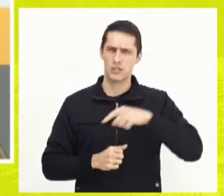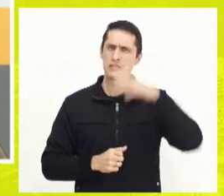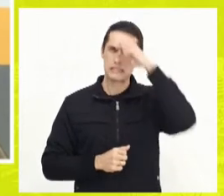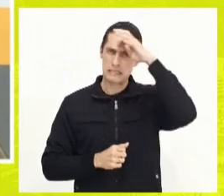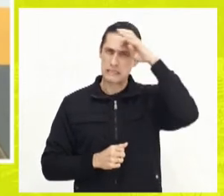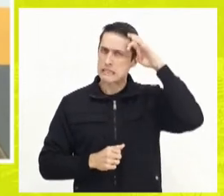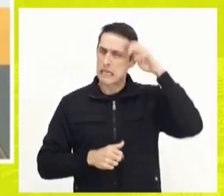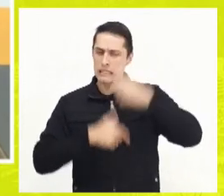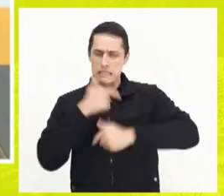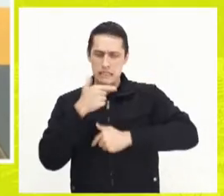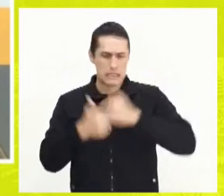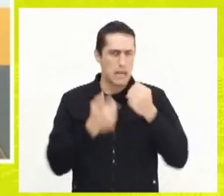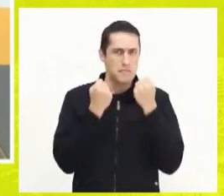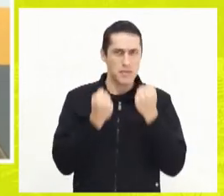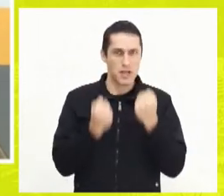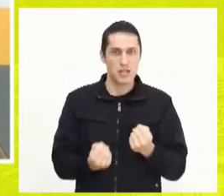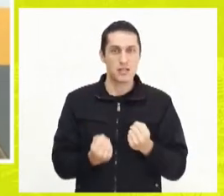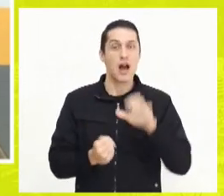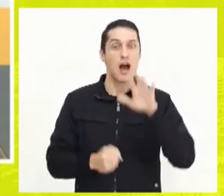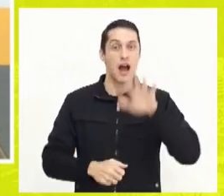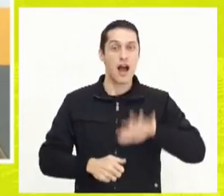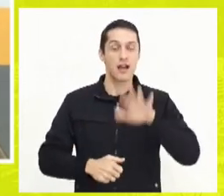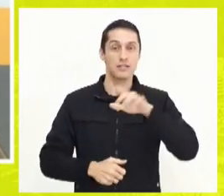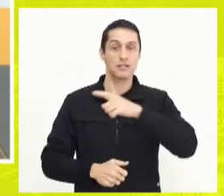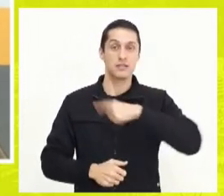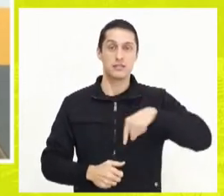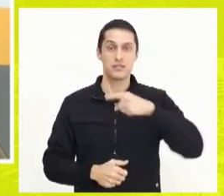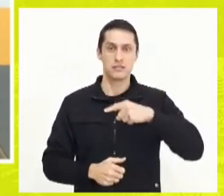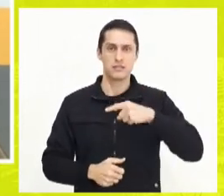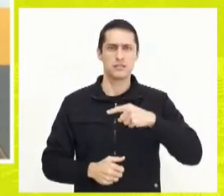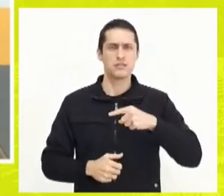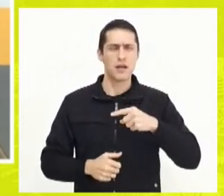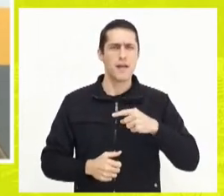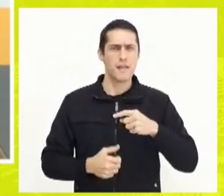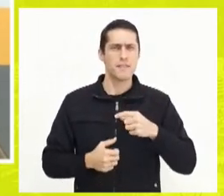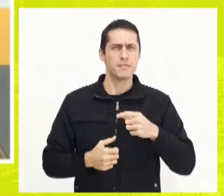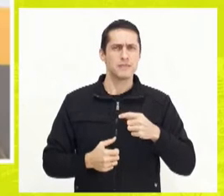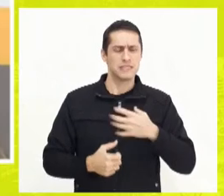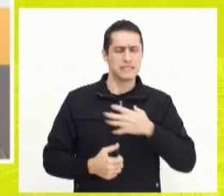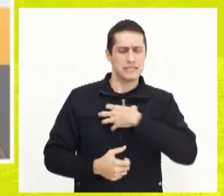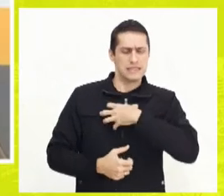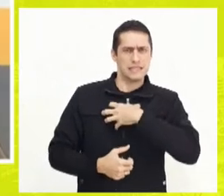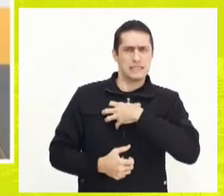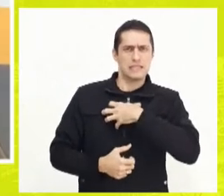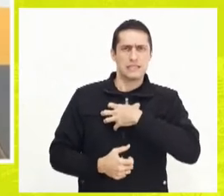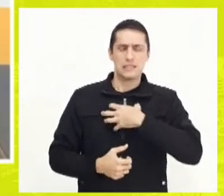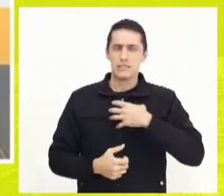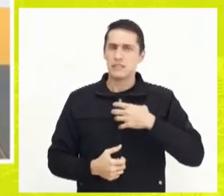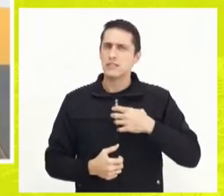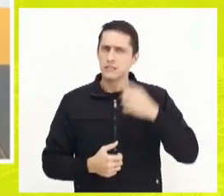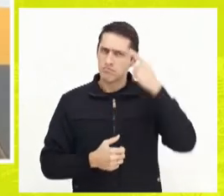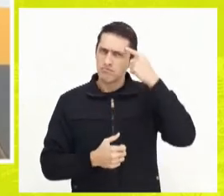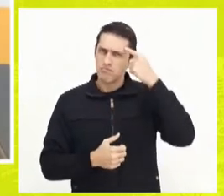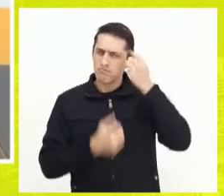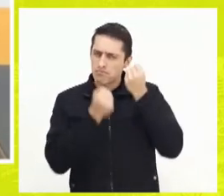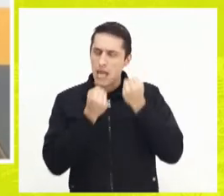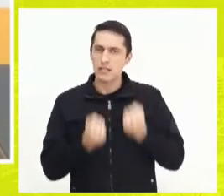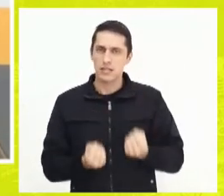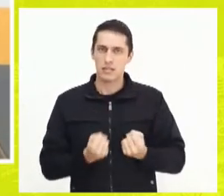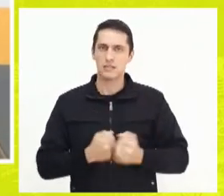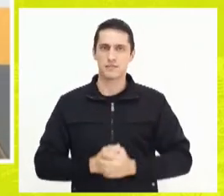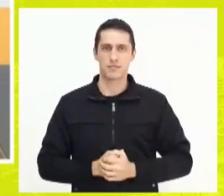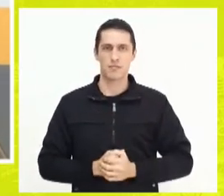we have a heavy routine it's hard for us to deal on